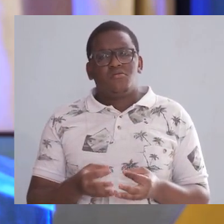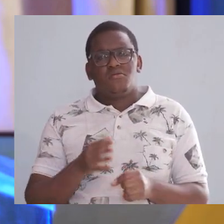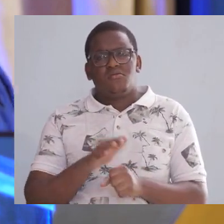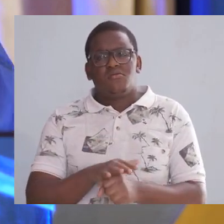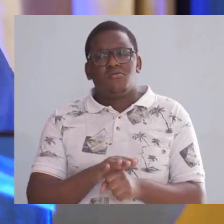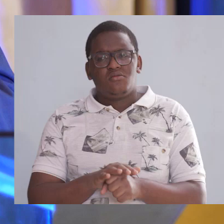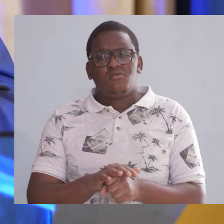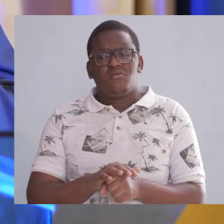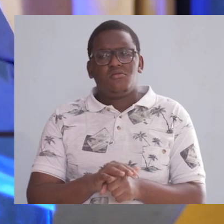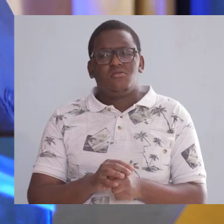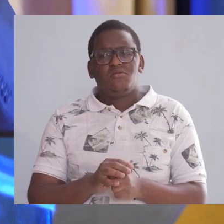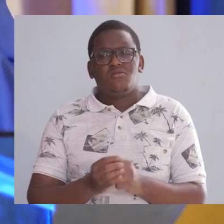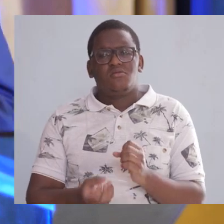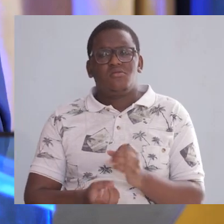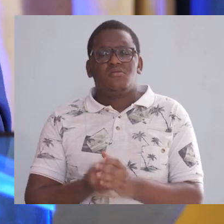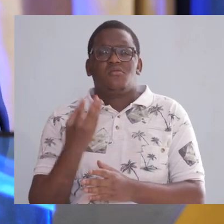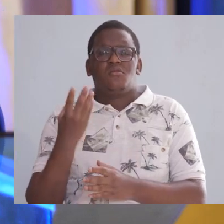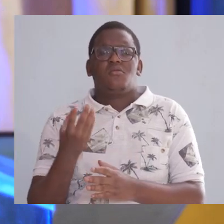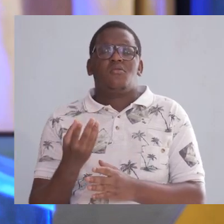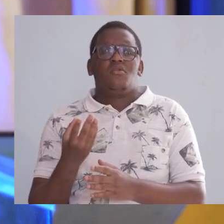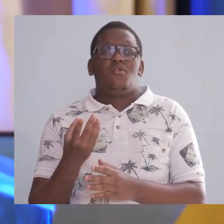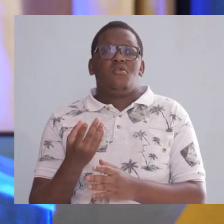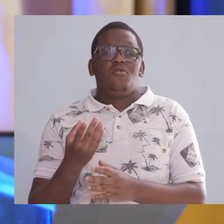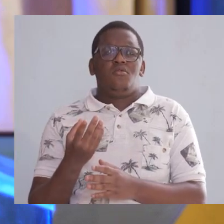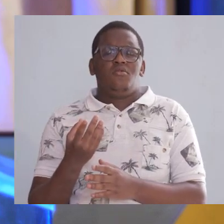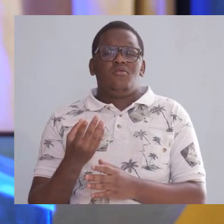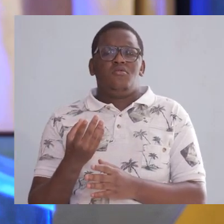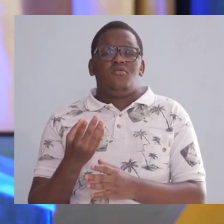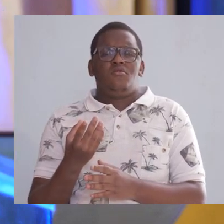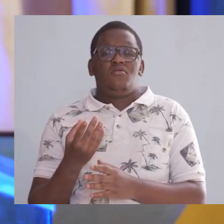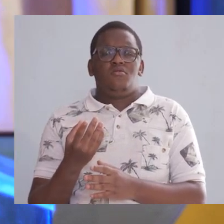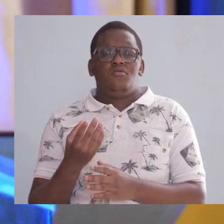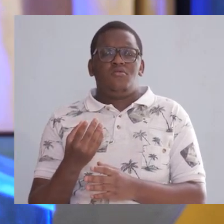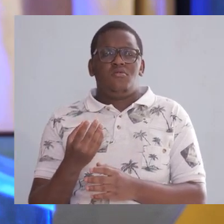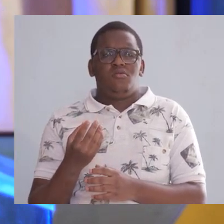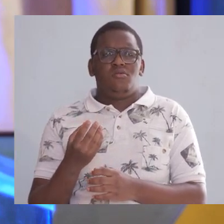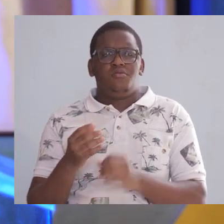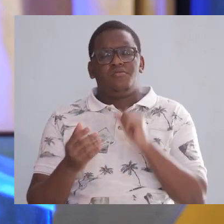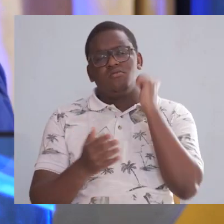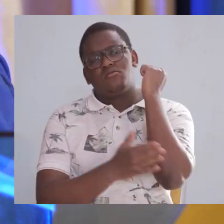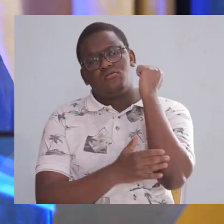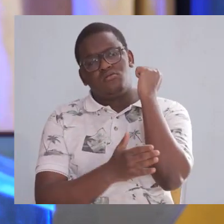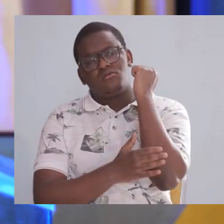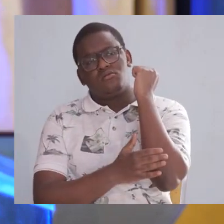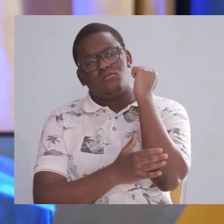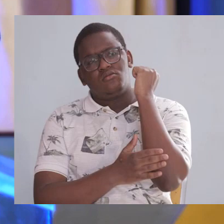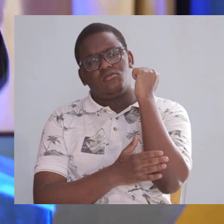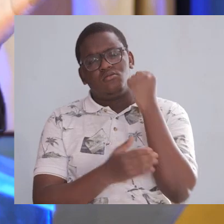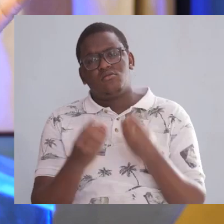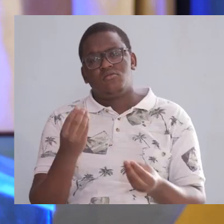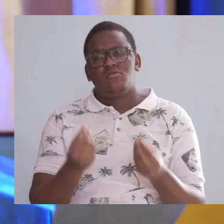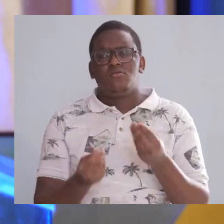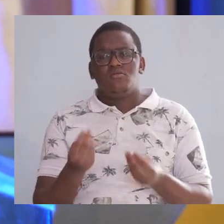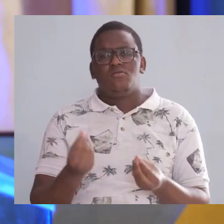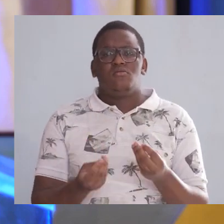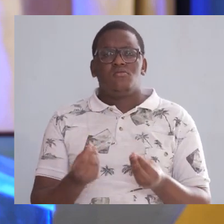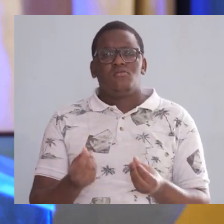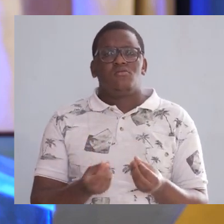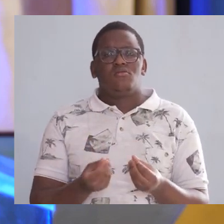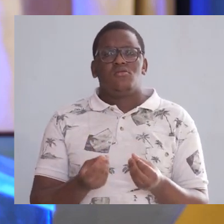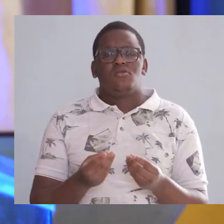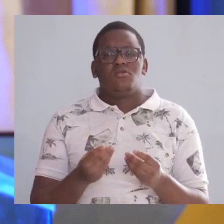prosper or devouring that ill-gotten wealth. Sometimes, unfortunately, it can be in the form of a long drawn-out